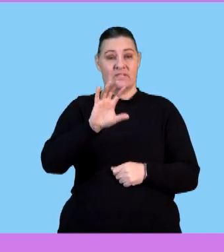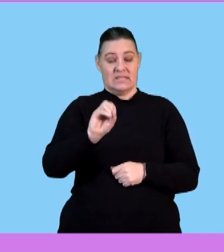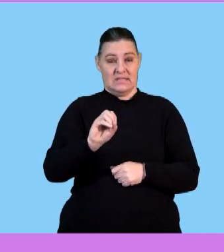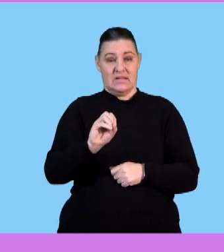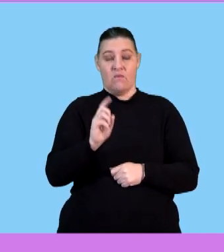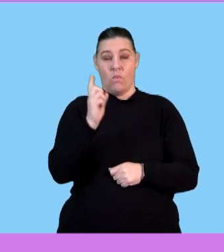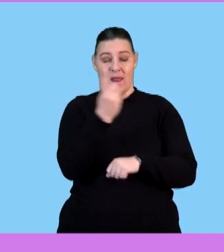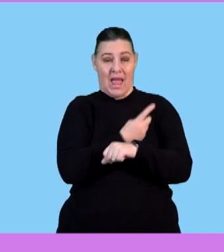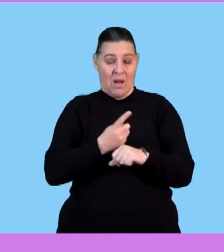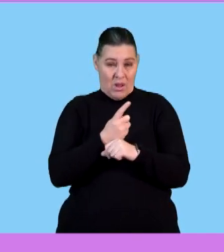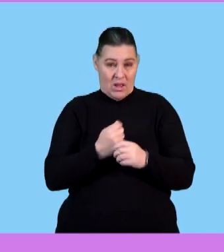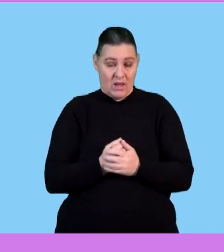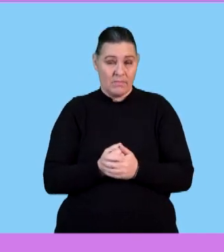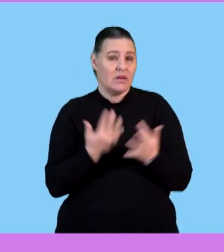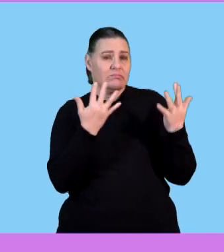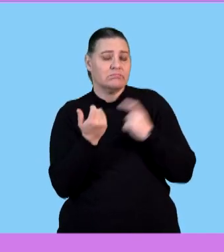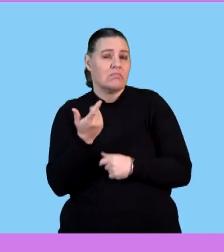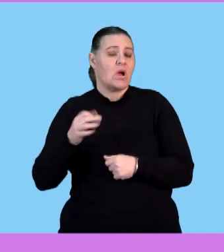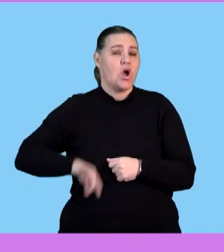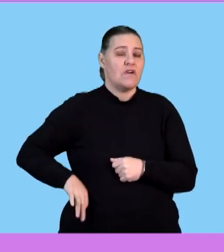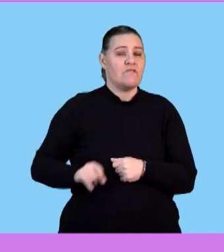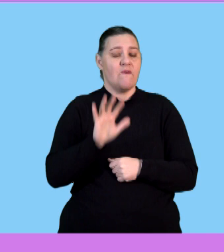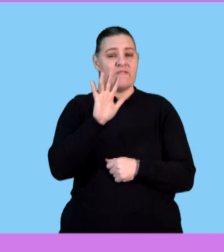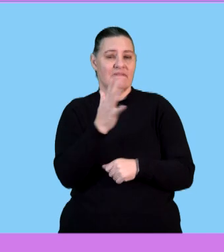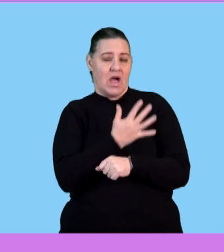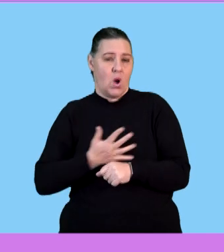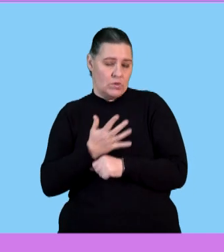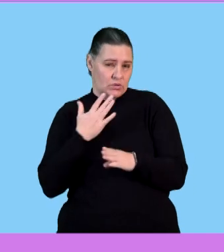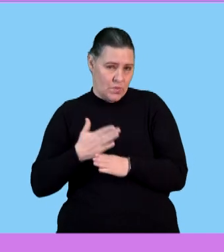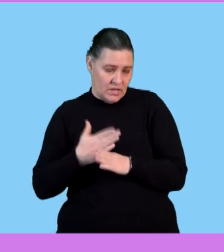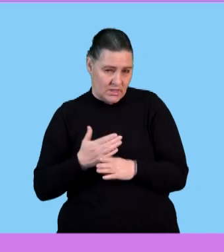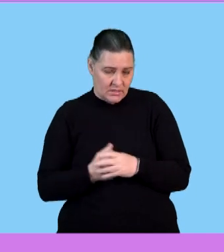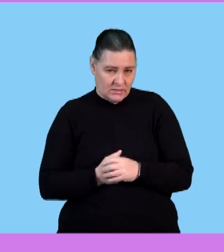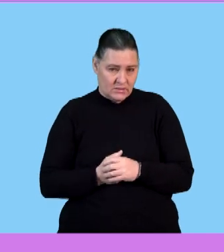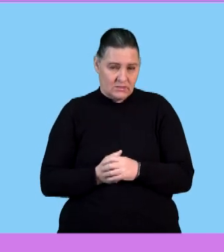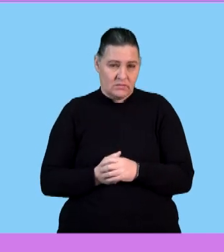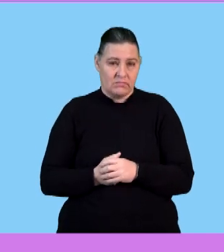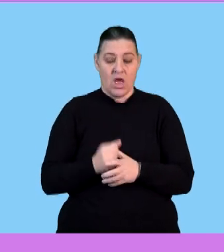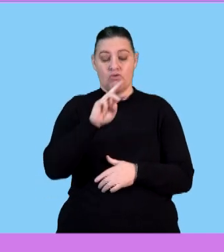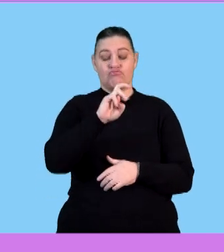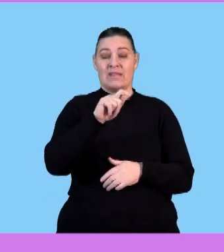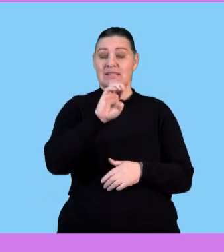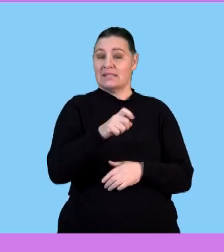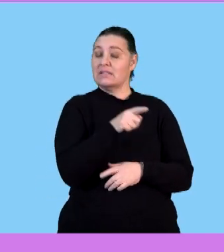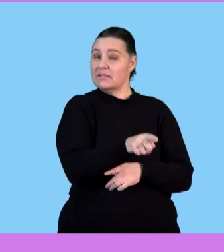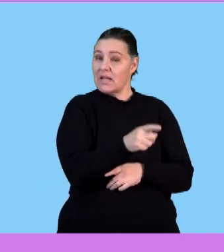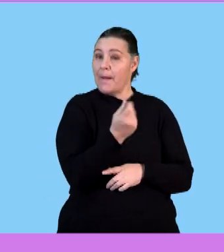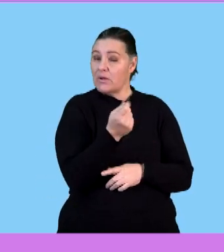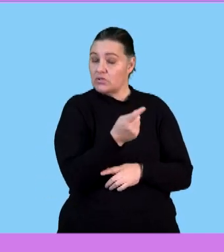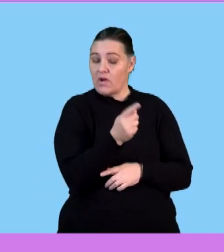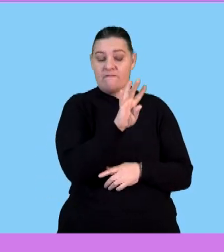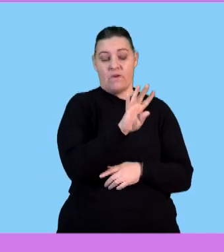hour, calculate how much he earns for 5 hours of work. So we start with the rate. The rate